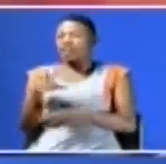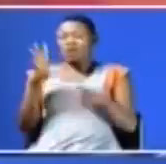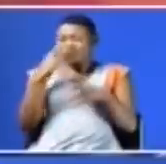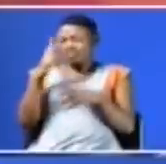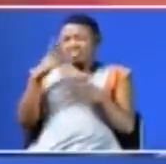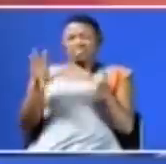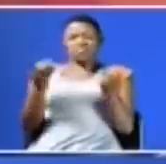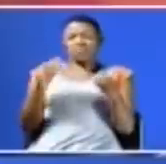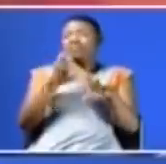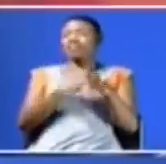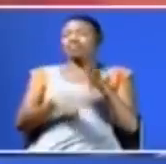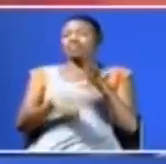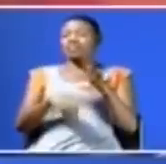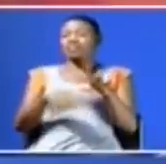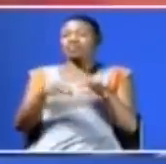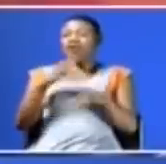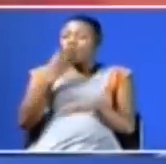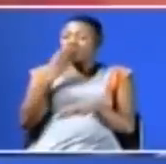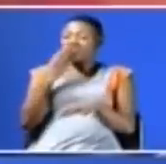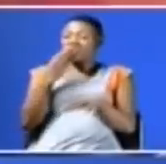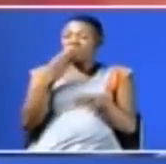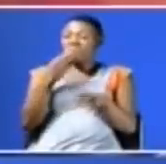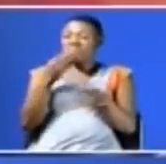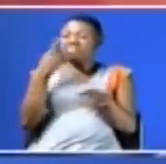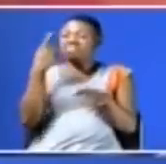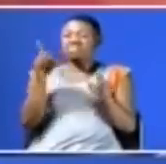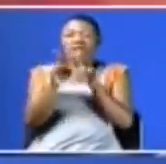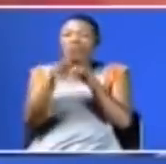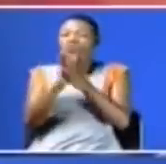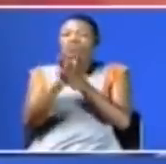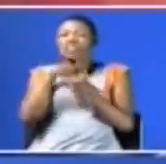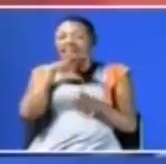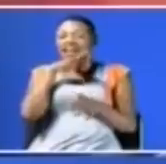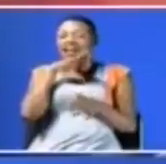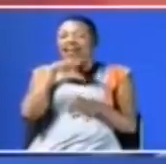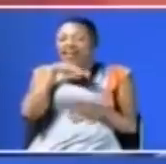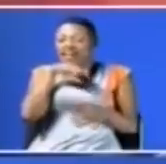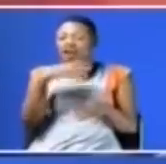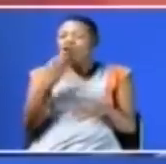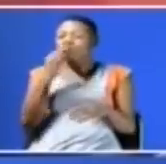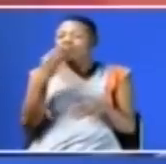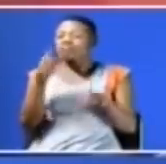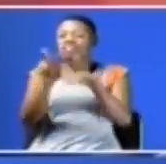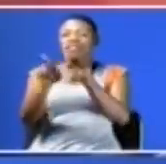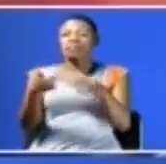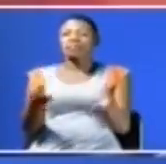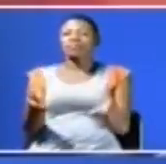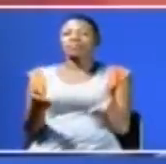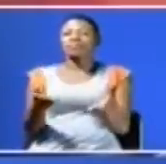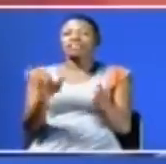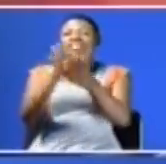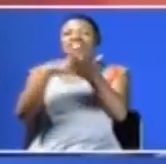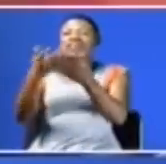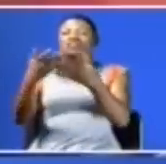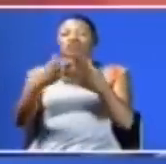instances. So ODM, yes, ODM is Raila. And Raila is ODM. So ultimately, really, the structures of the political